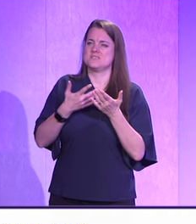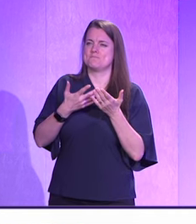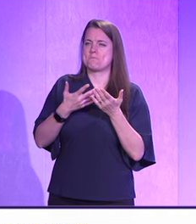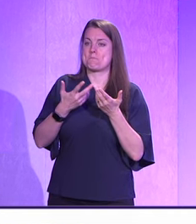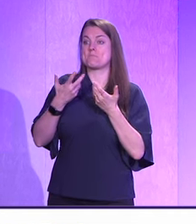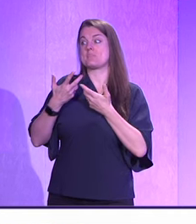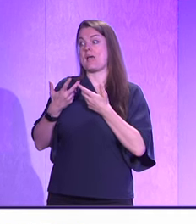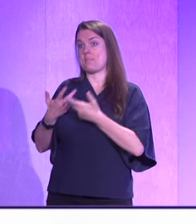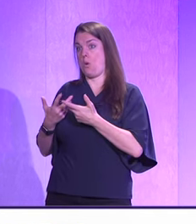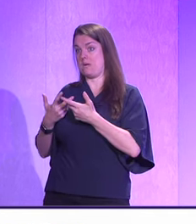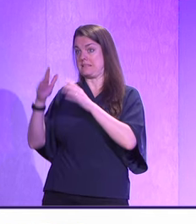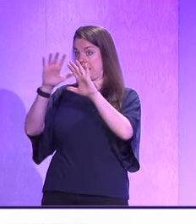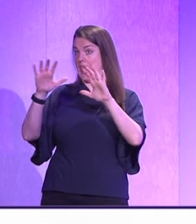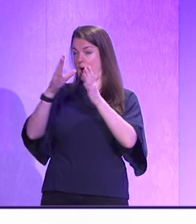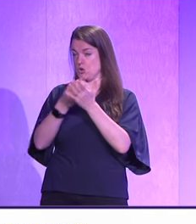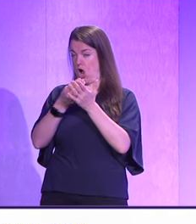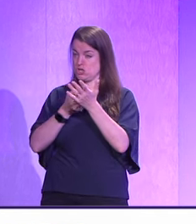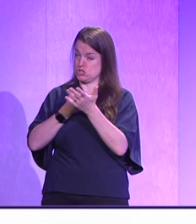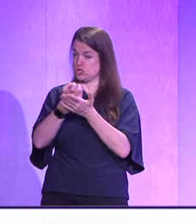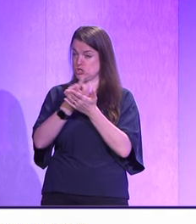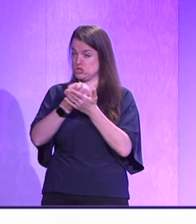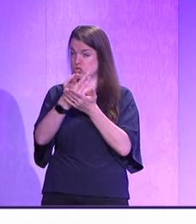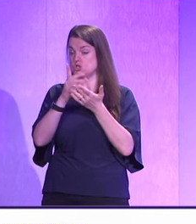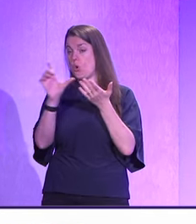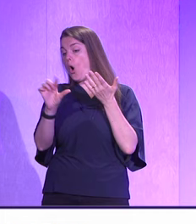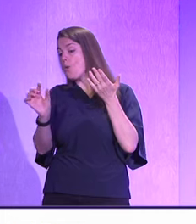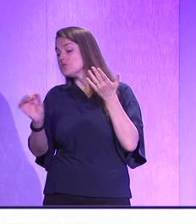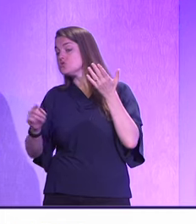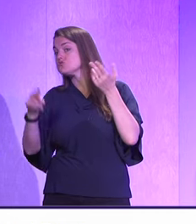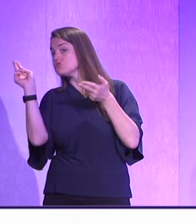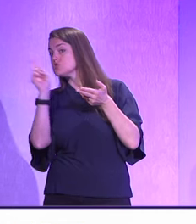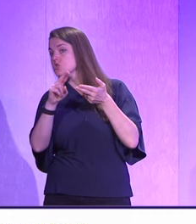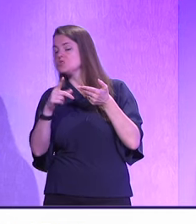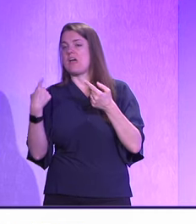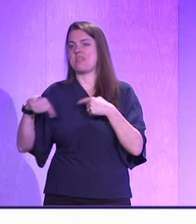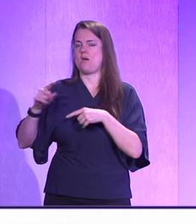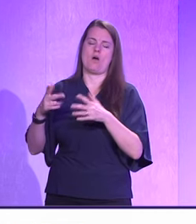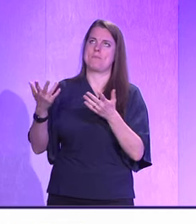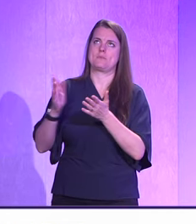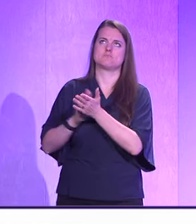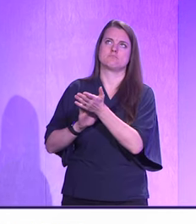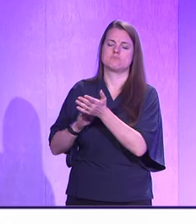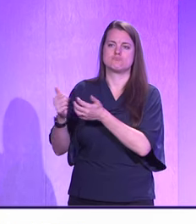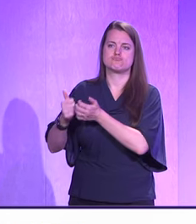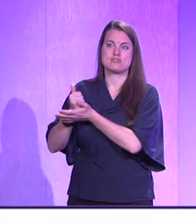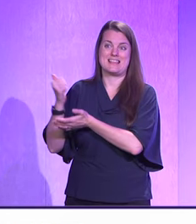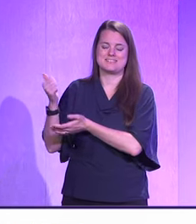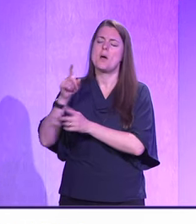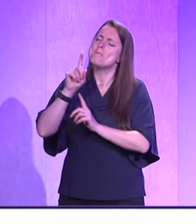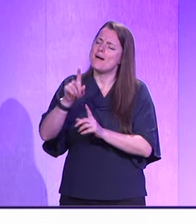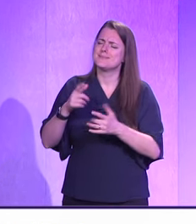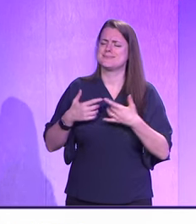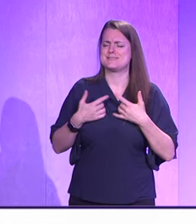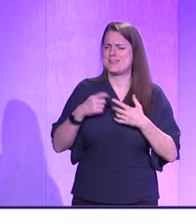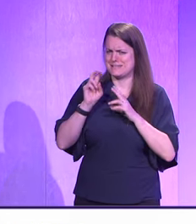right now is costing more than it could do. Here's some options. You can reduce your cloud cost by doing this, this, this. All great, like brilliant stuff. But what I observed,